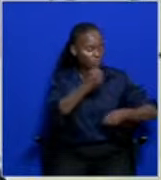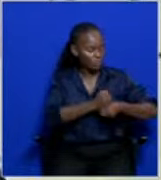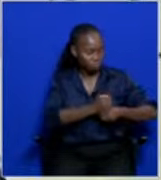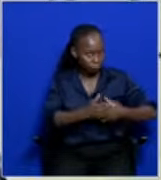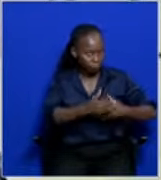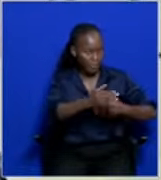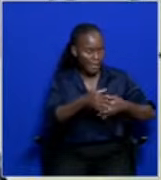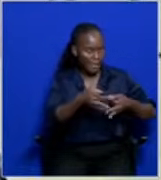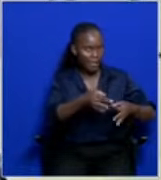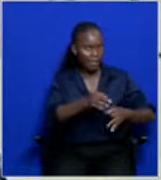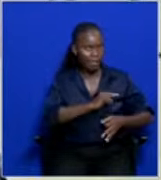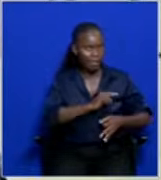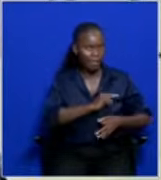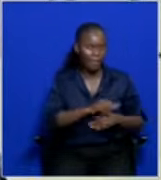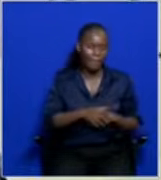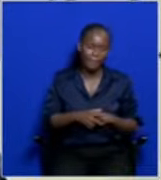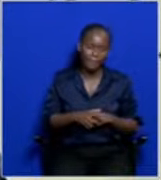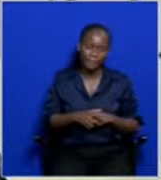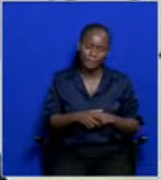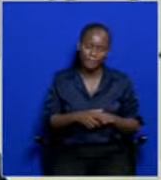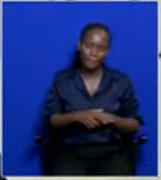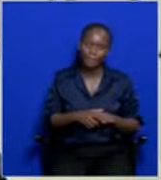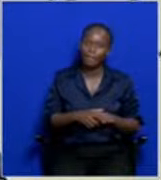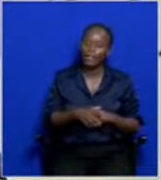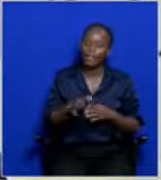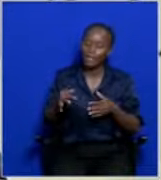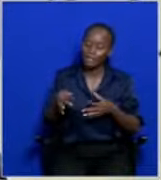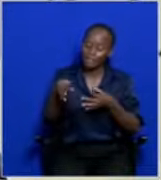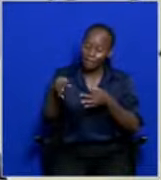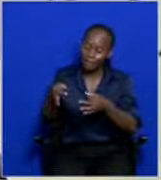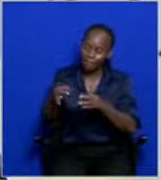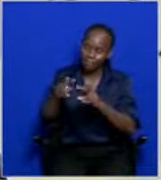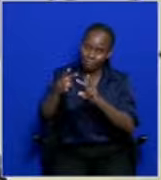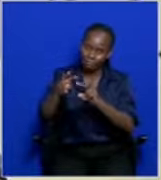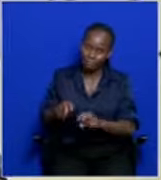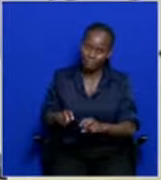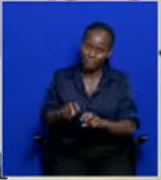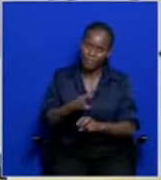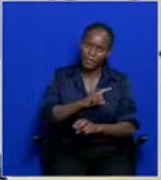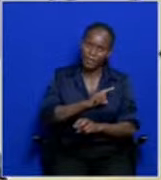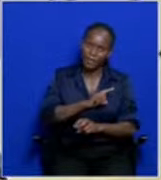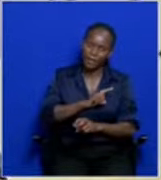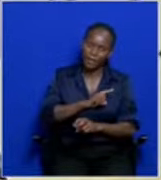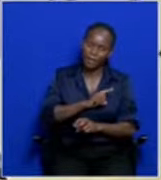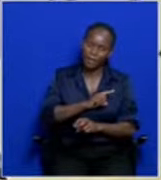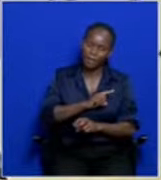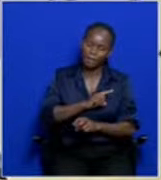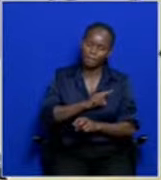The delay on investigation is based on the fact of the